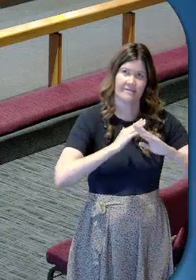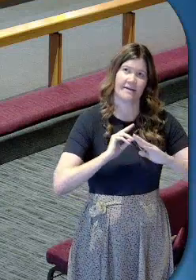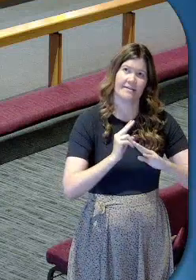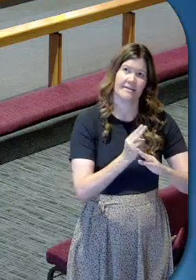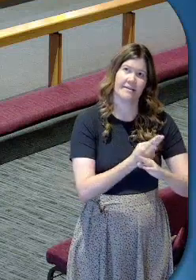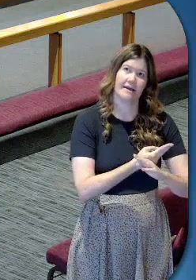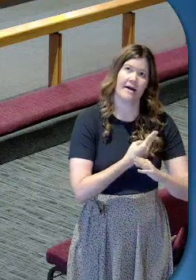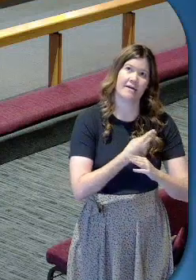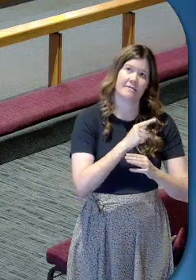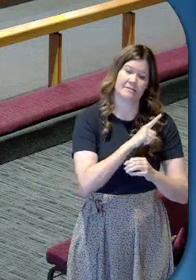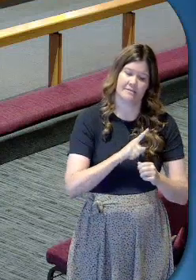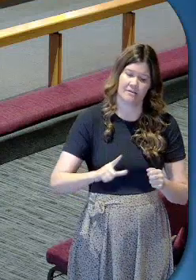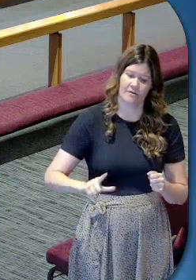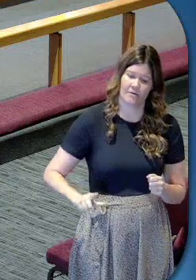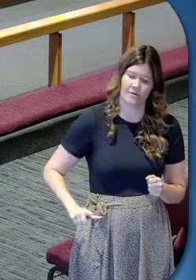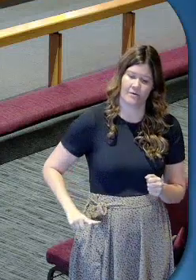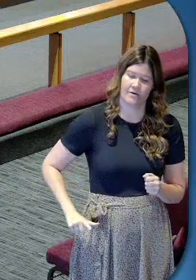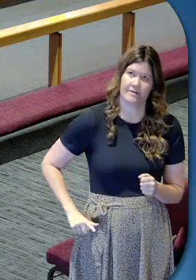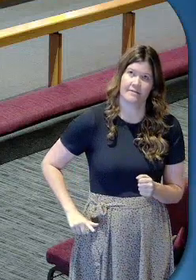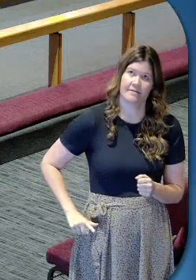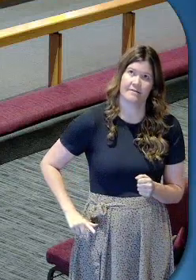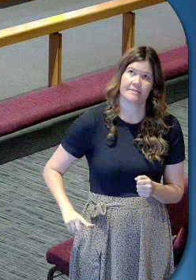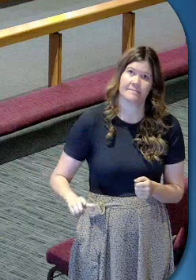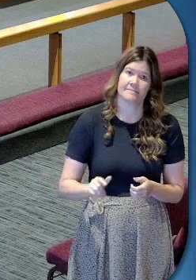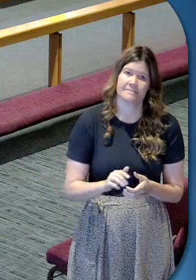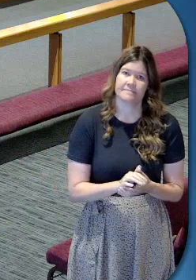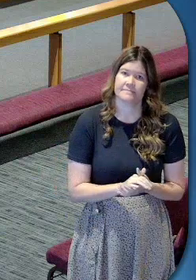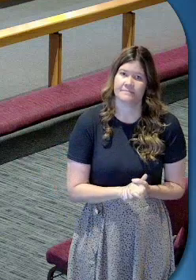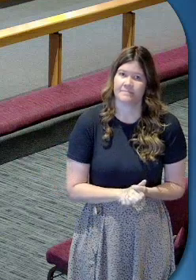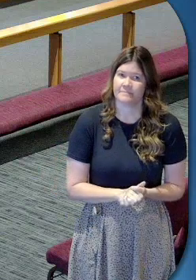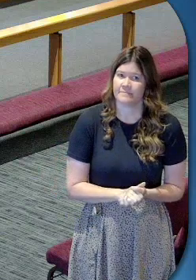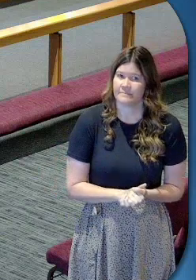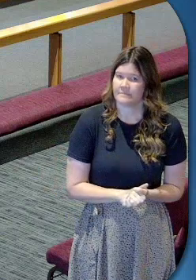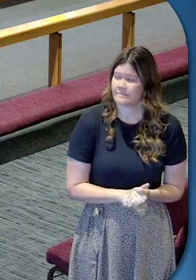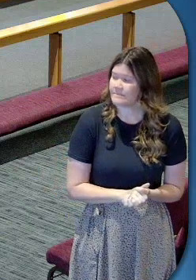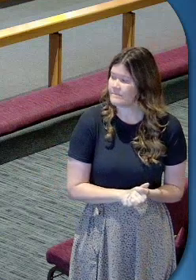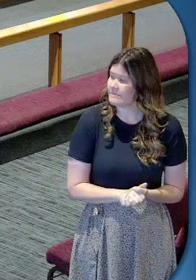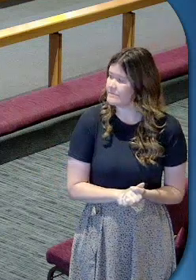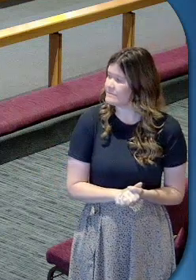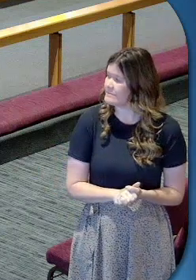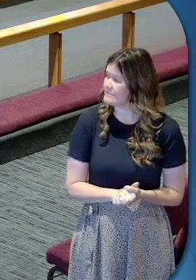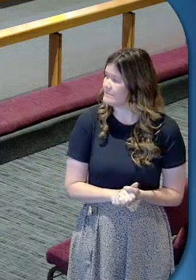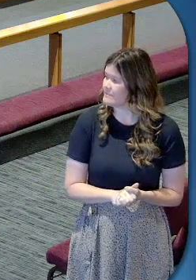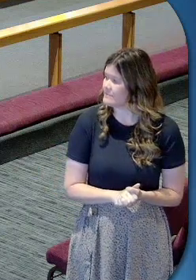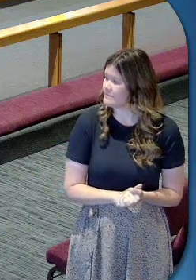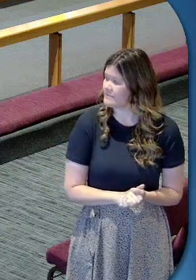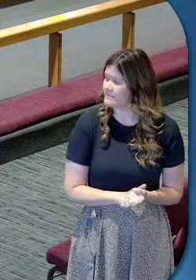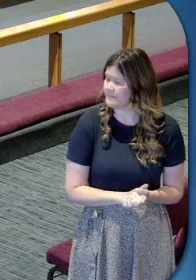defend us, gracious Lord. Amen.